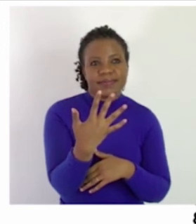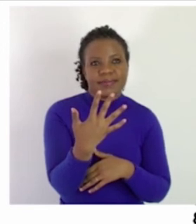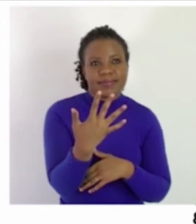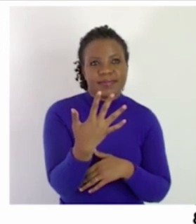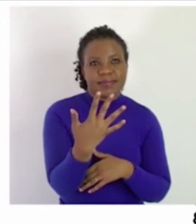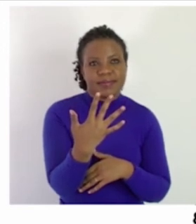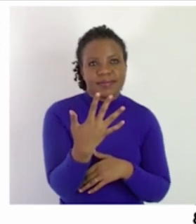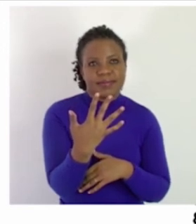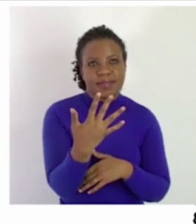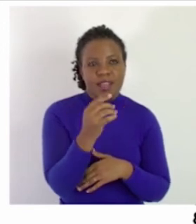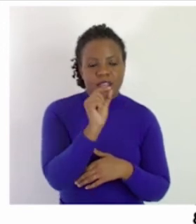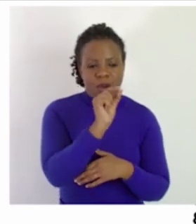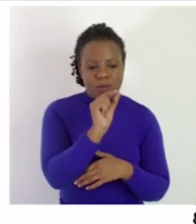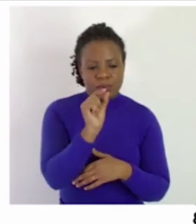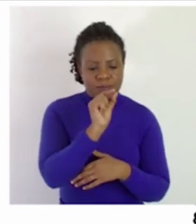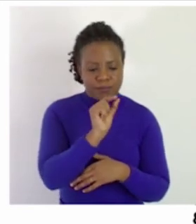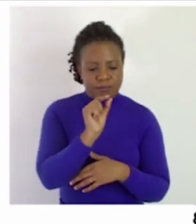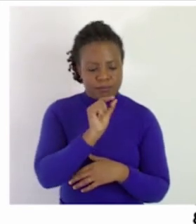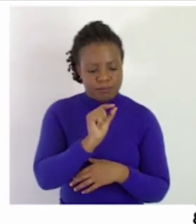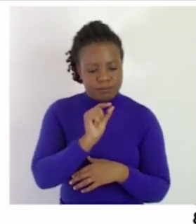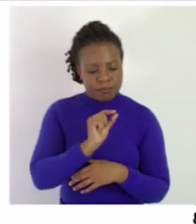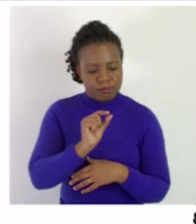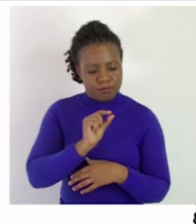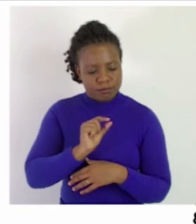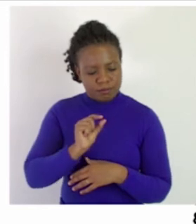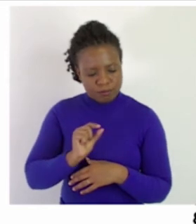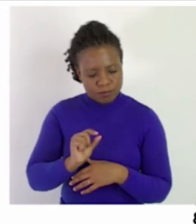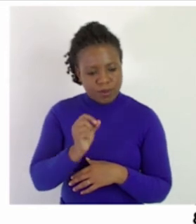Say whether the following are countable